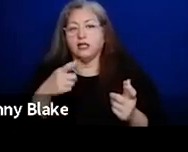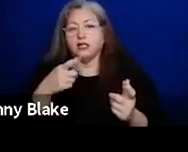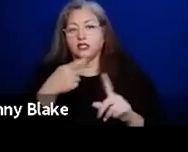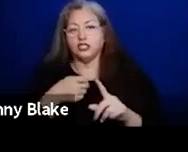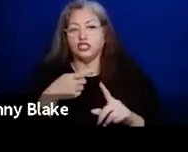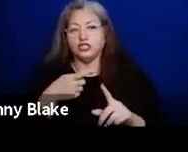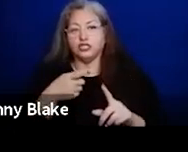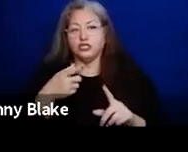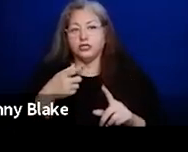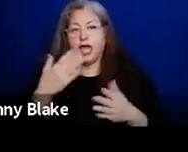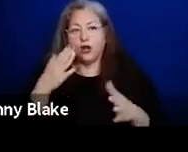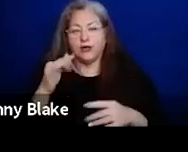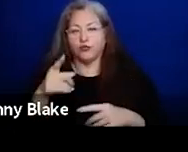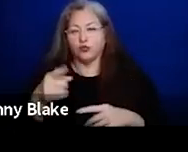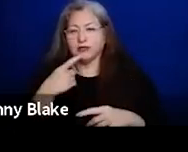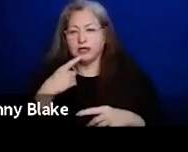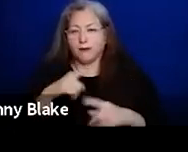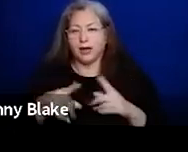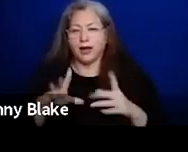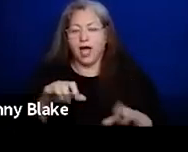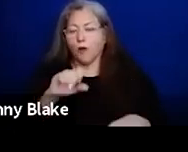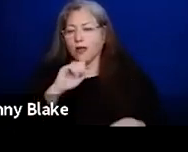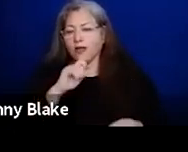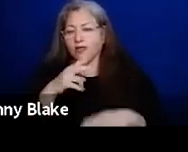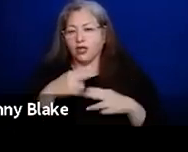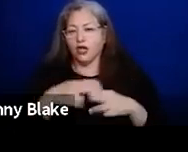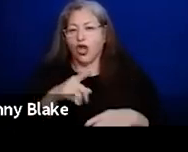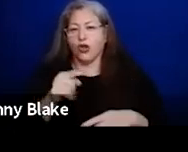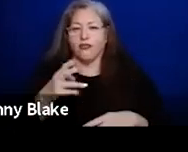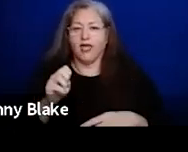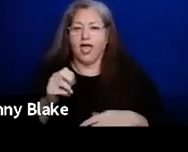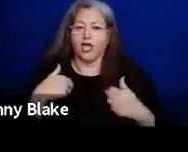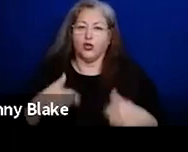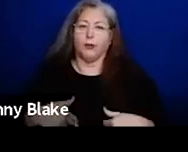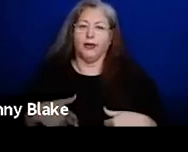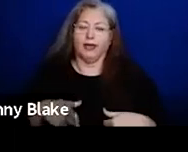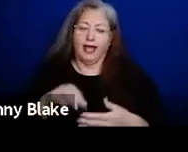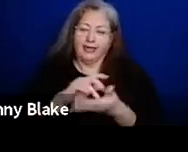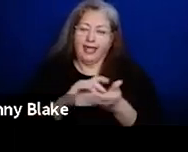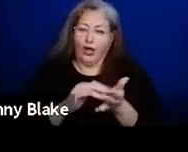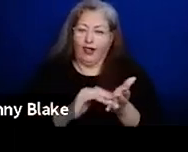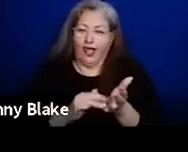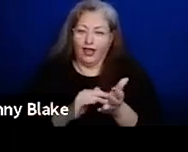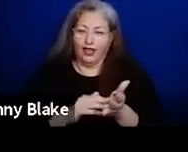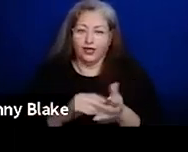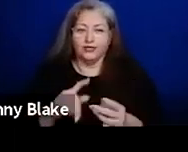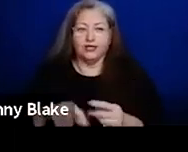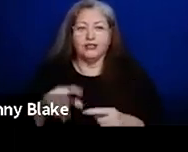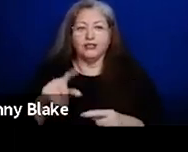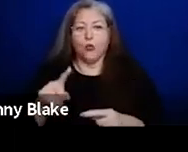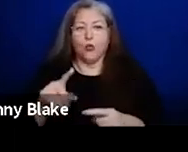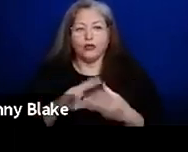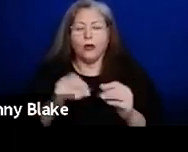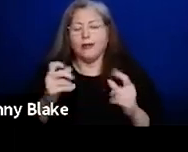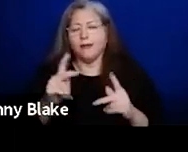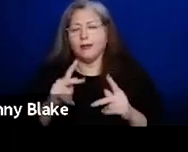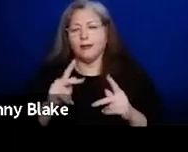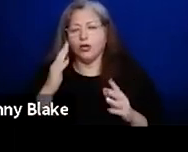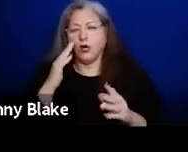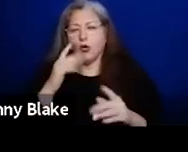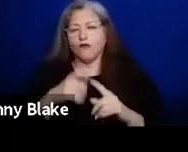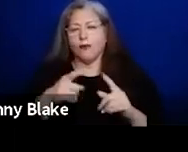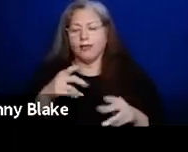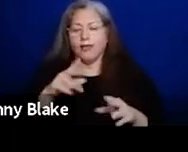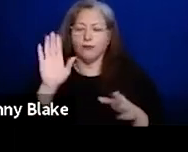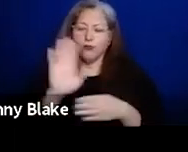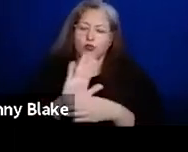don't know if you said that, but I love that they called her the human calculator, and that one of the stories, and many people know this from Hidden Figures,